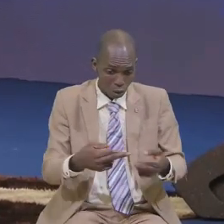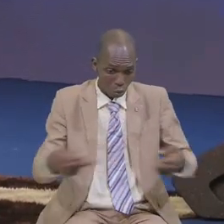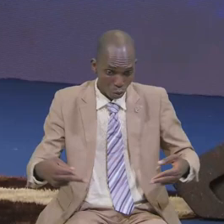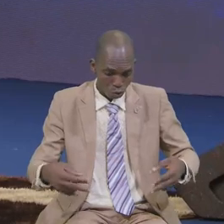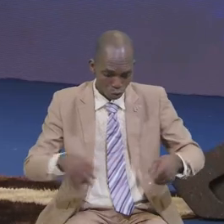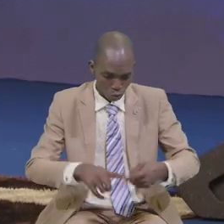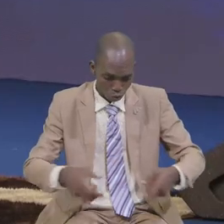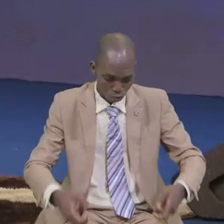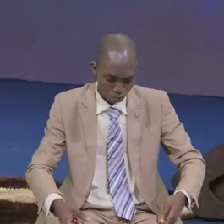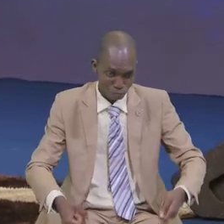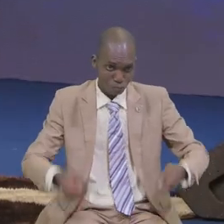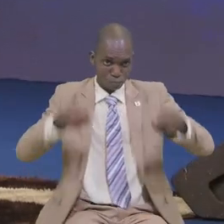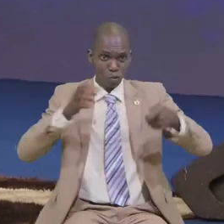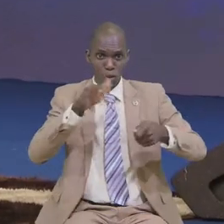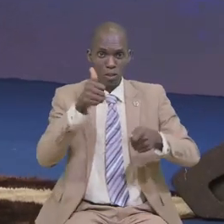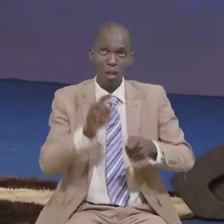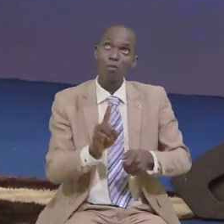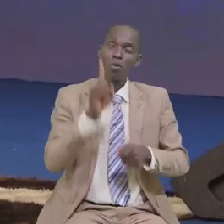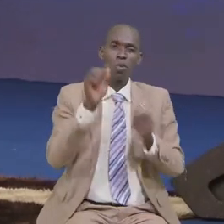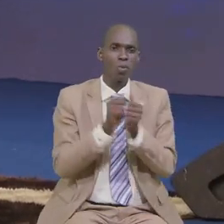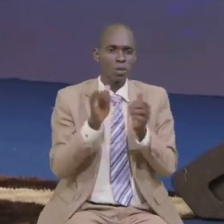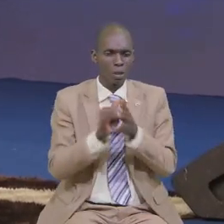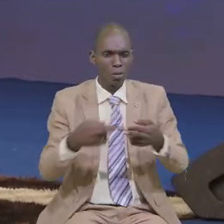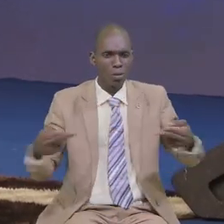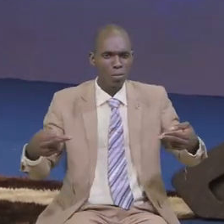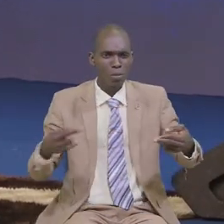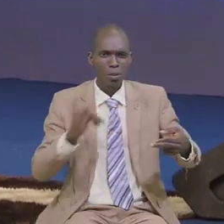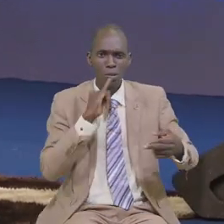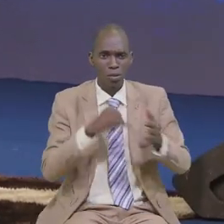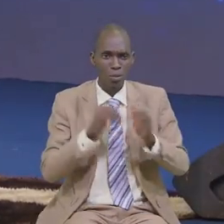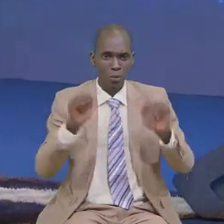with those strings. Not possible.